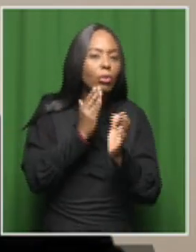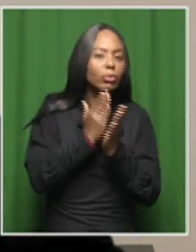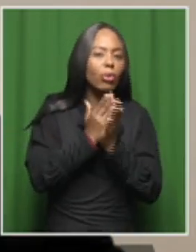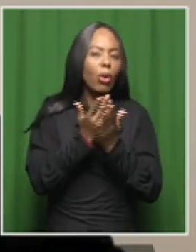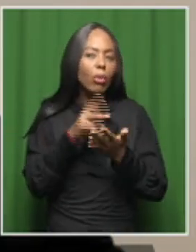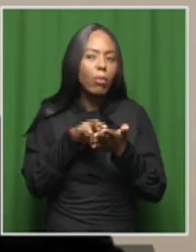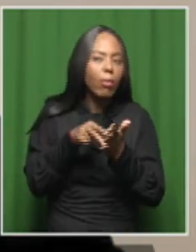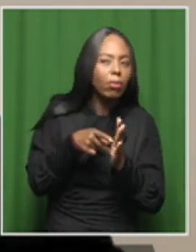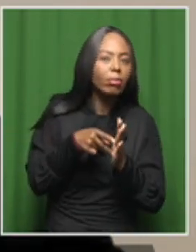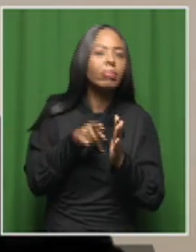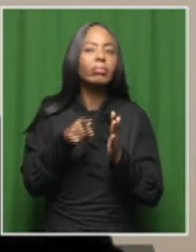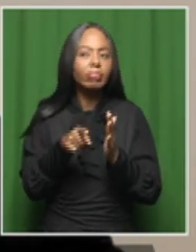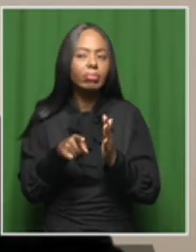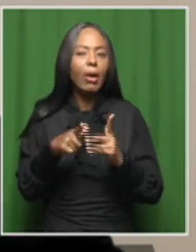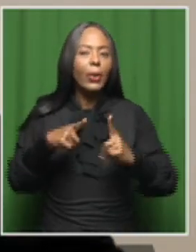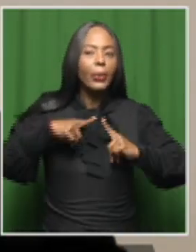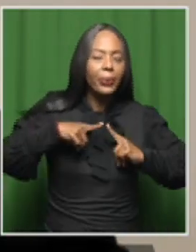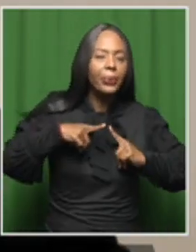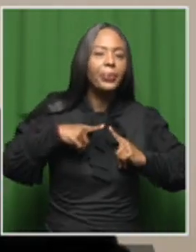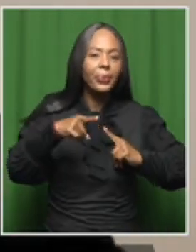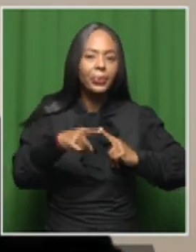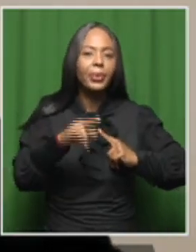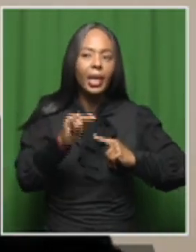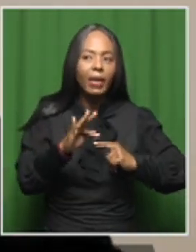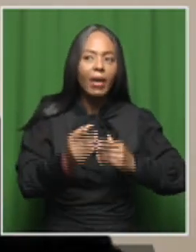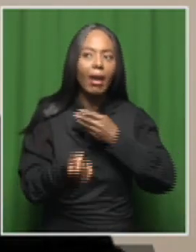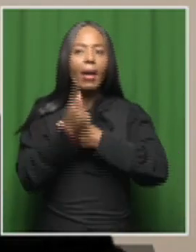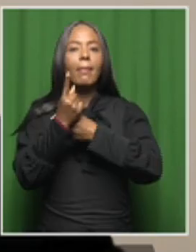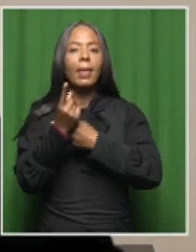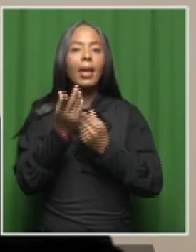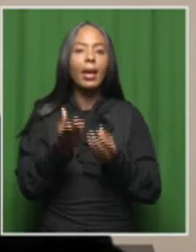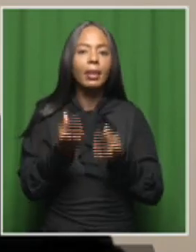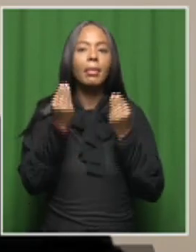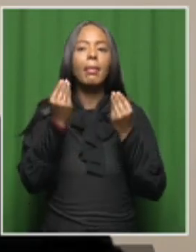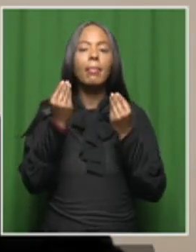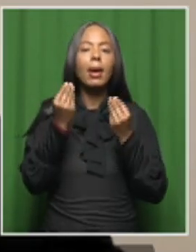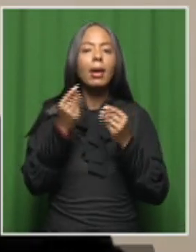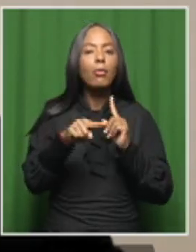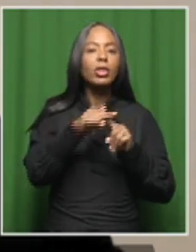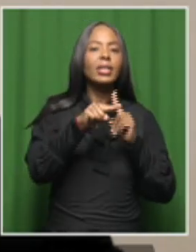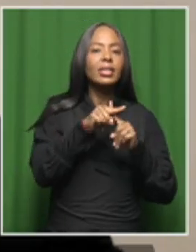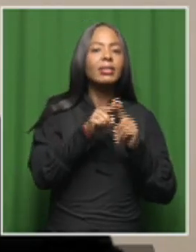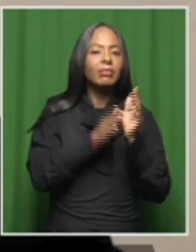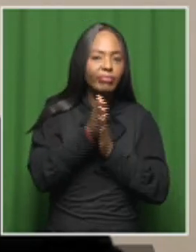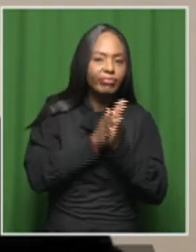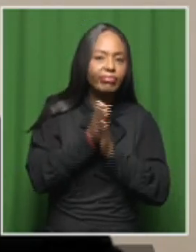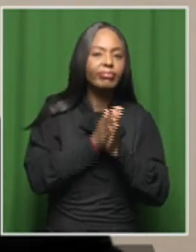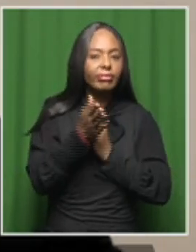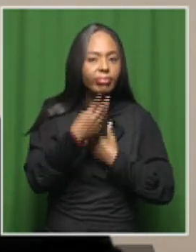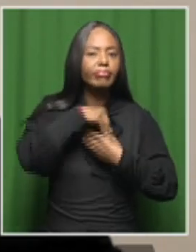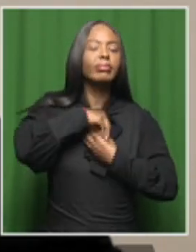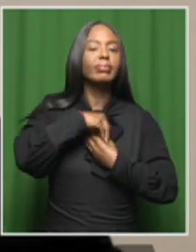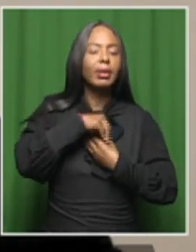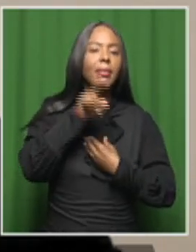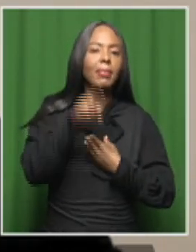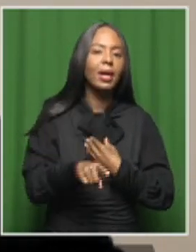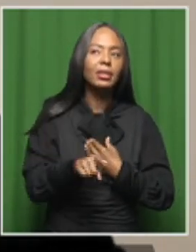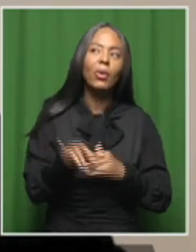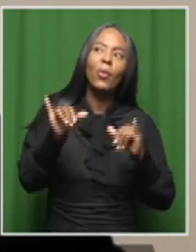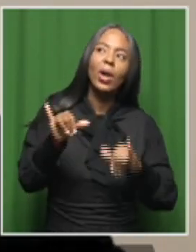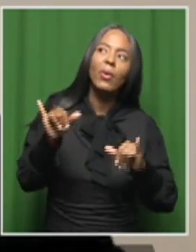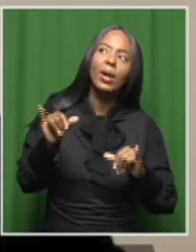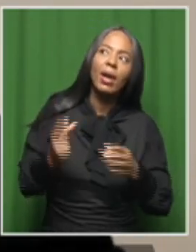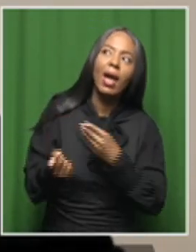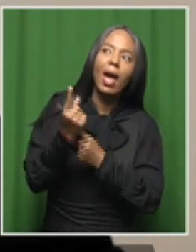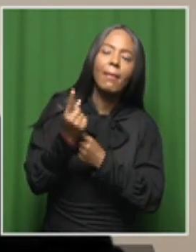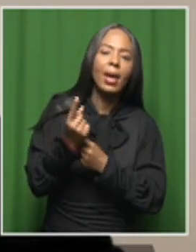think, you need to make sure that, I suppose you perhaps want to take the more positive route than, waiting for something to happen. Because I do feel